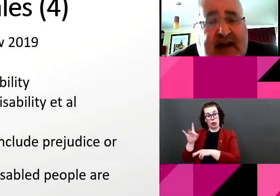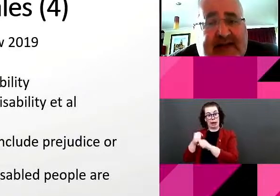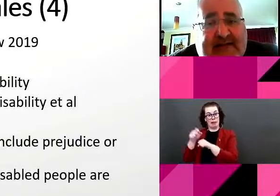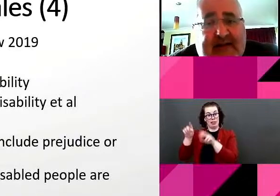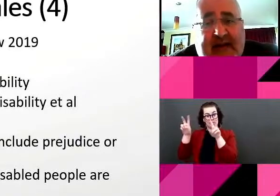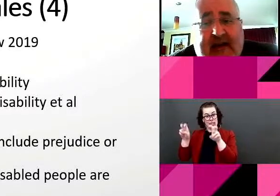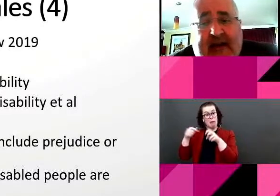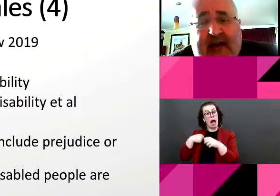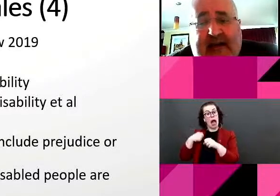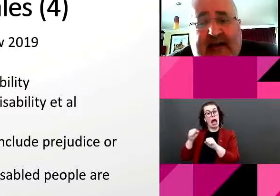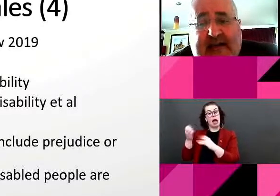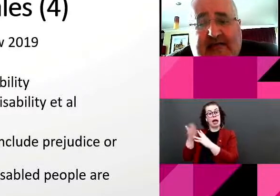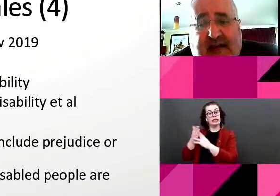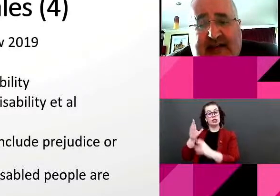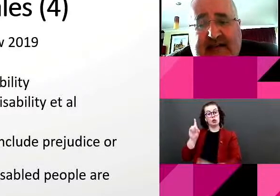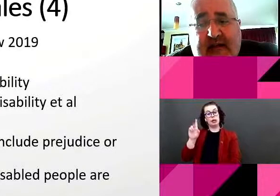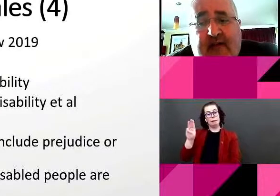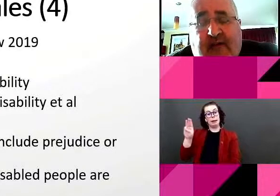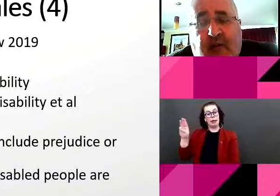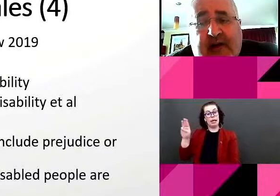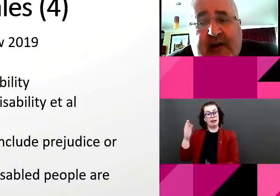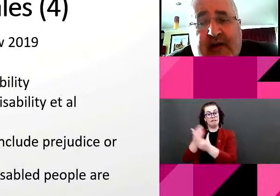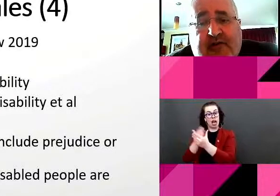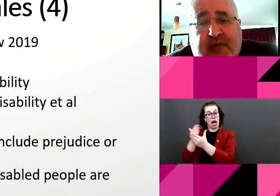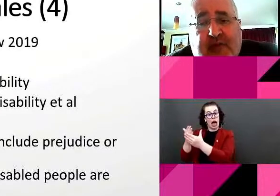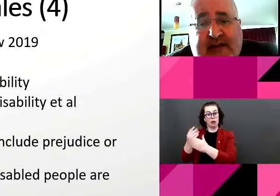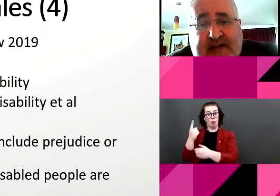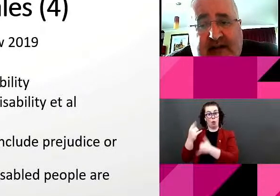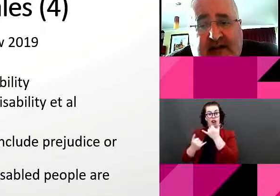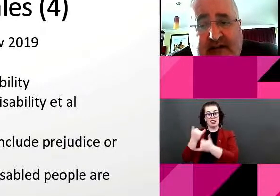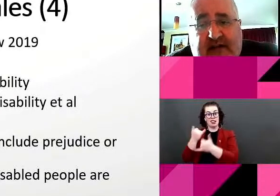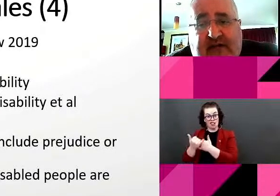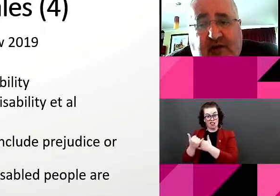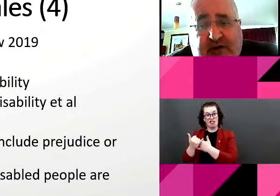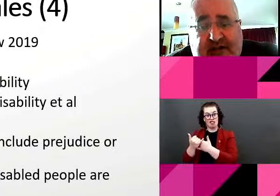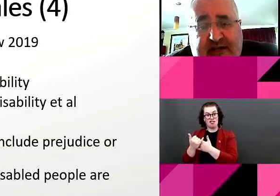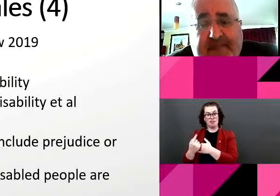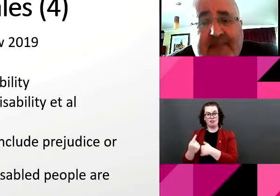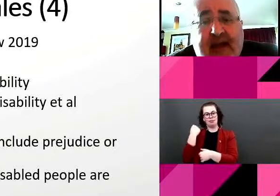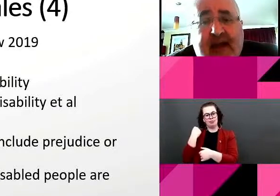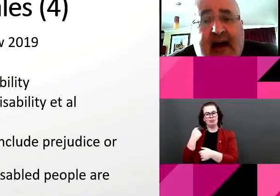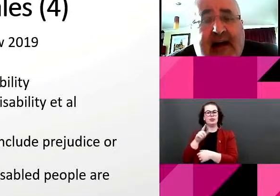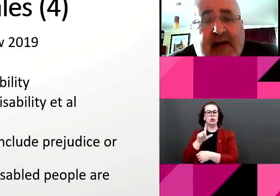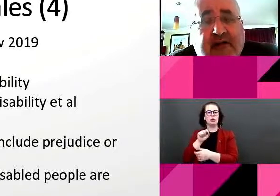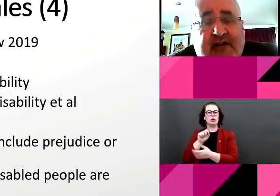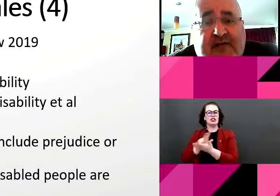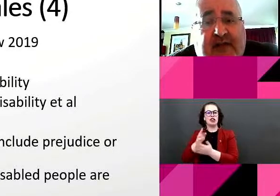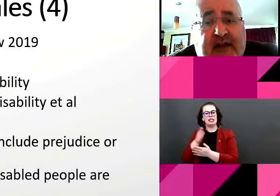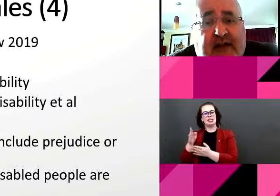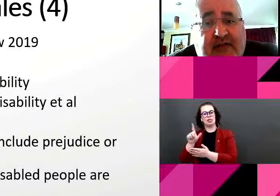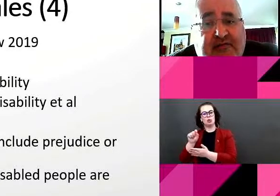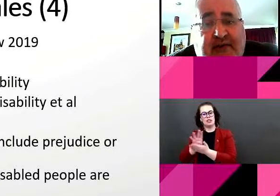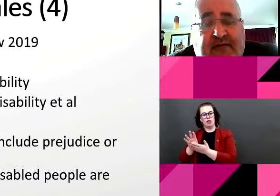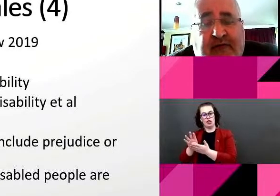DPP's files, case files for 1 year, 2013-14. I looked